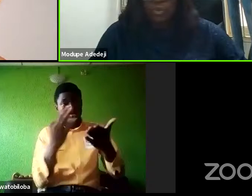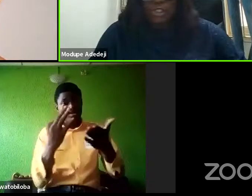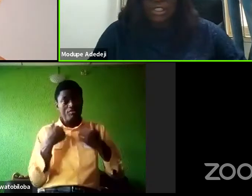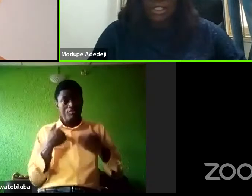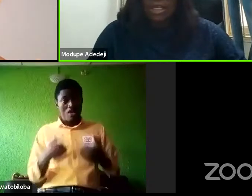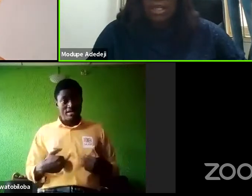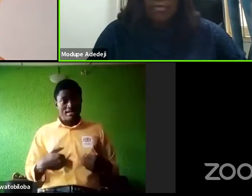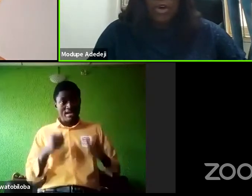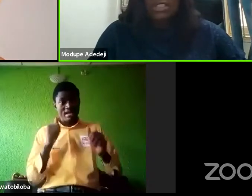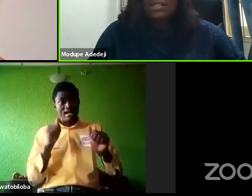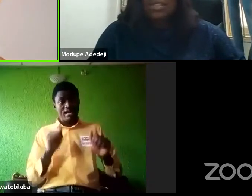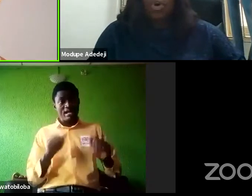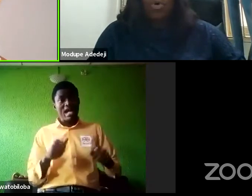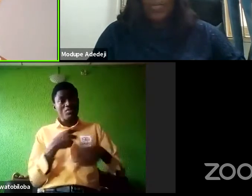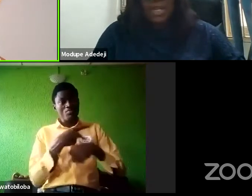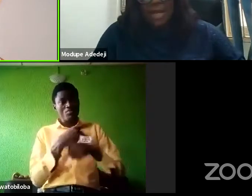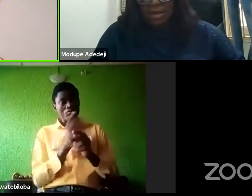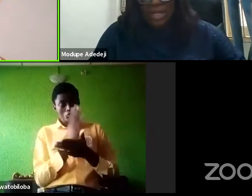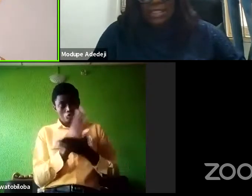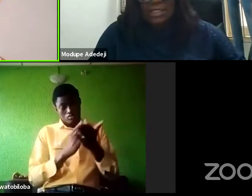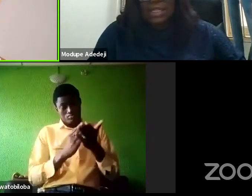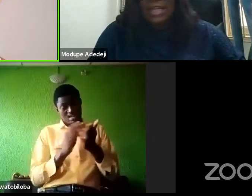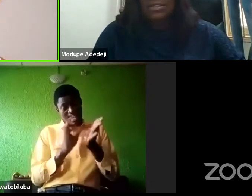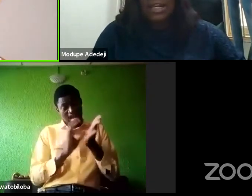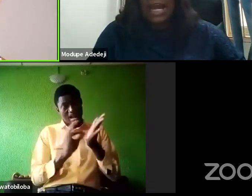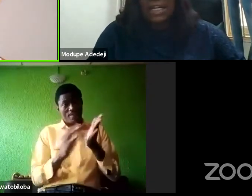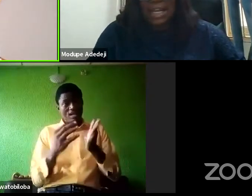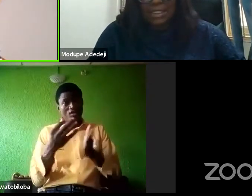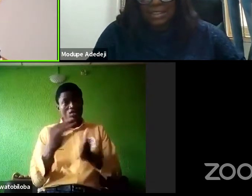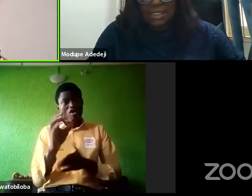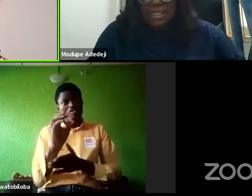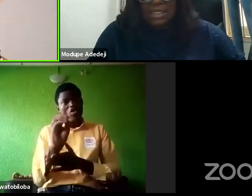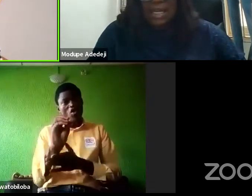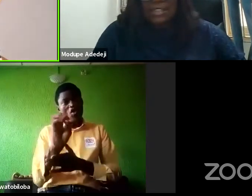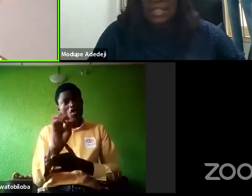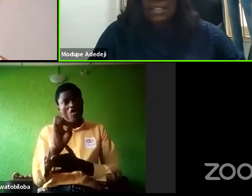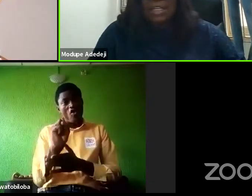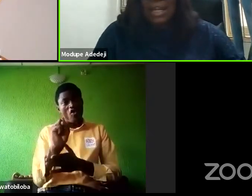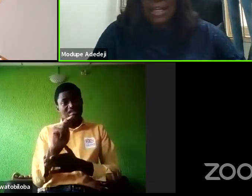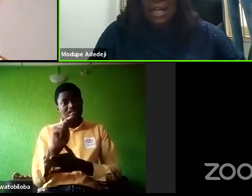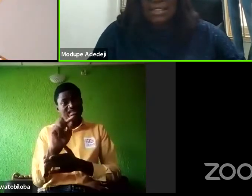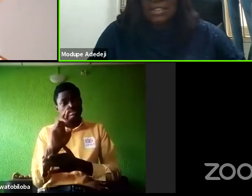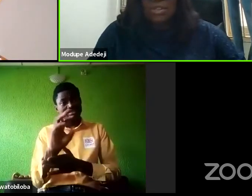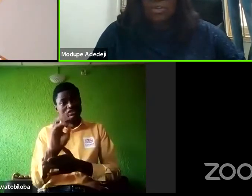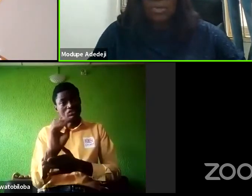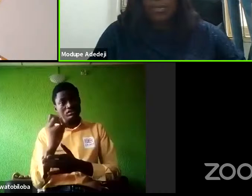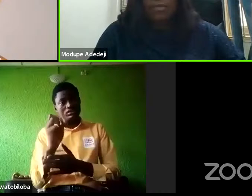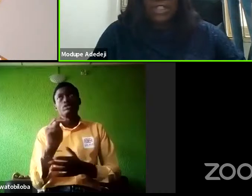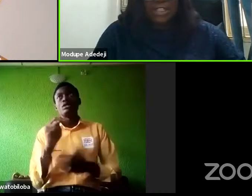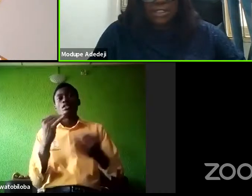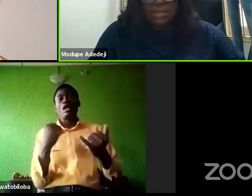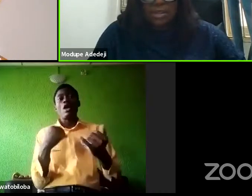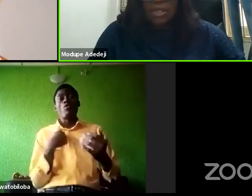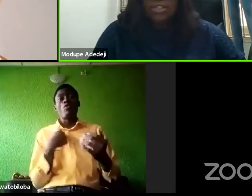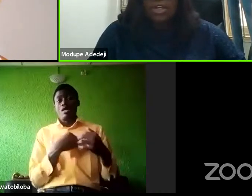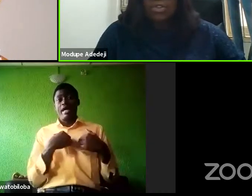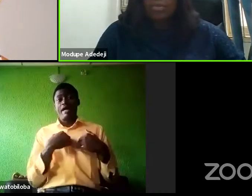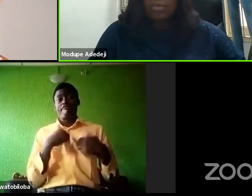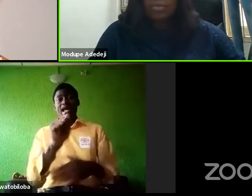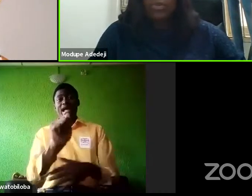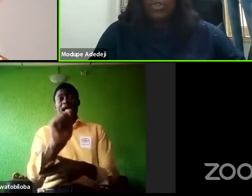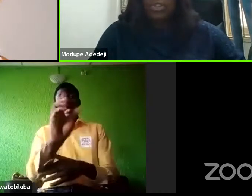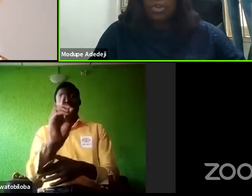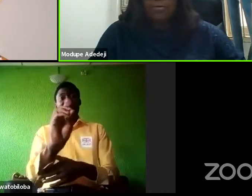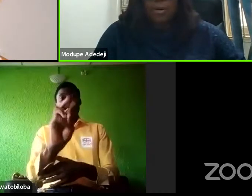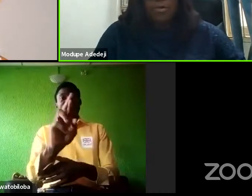amount of estrogen, but it is Okay. so minimal. There's the adrenal gland, that's a gland that is sitting on top of the kidney. It